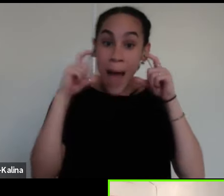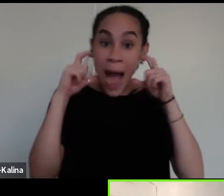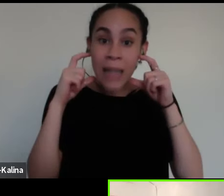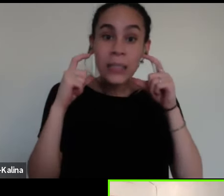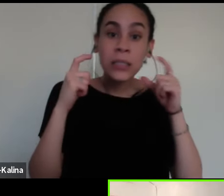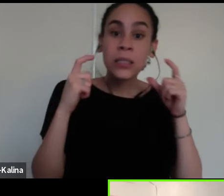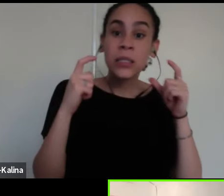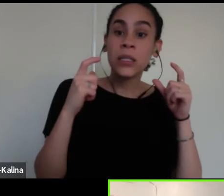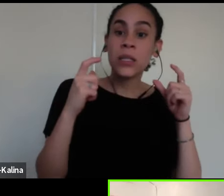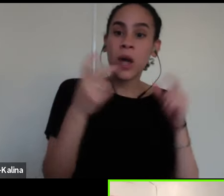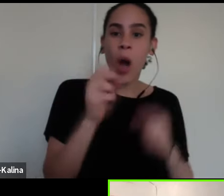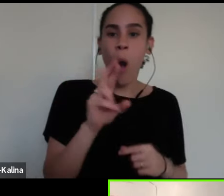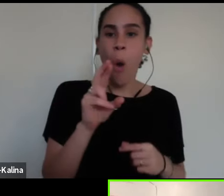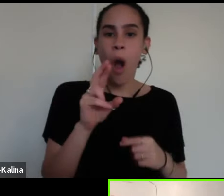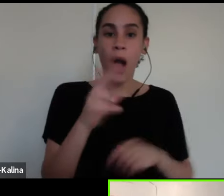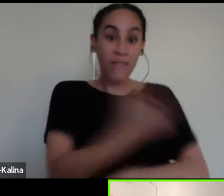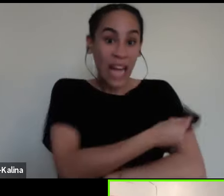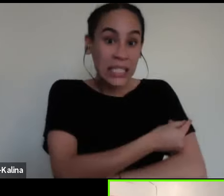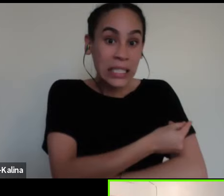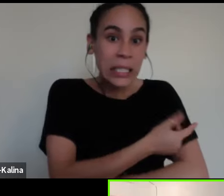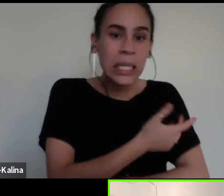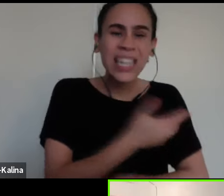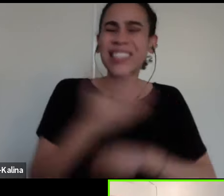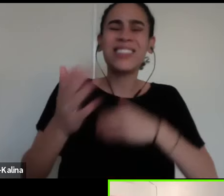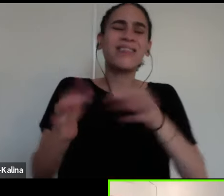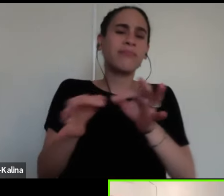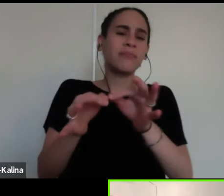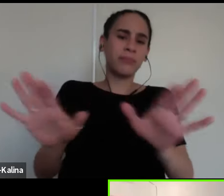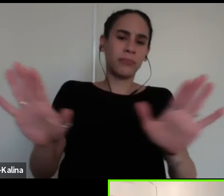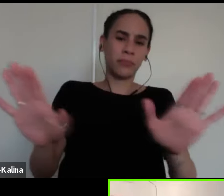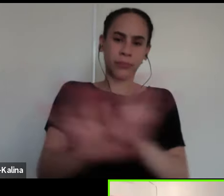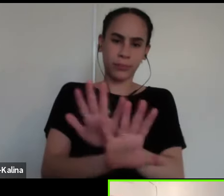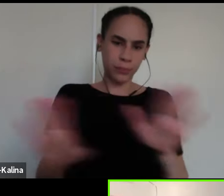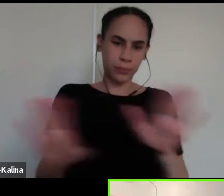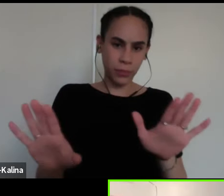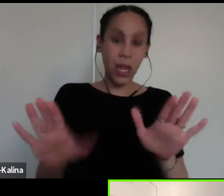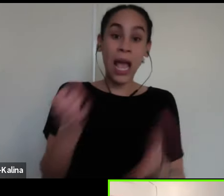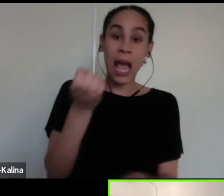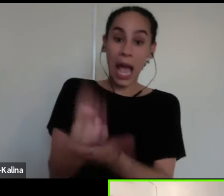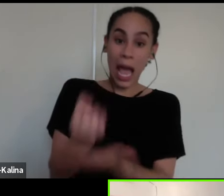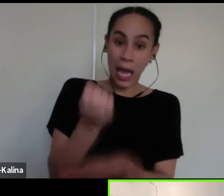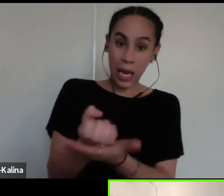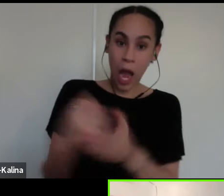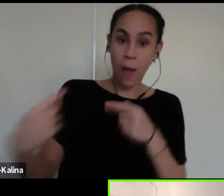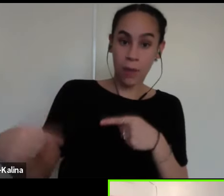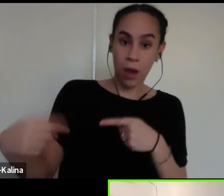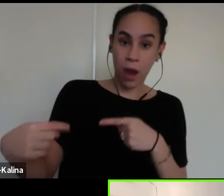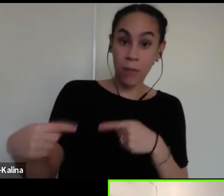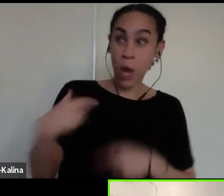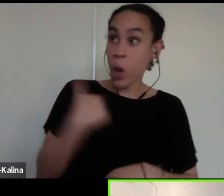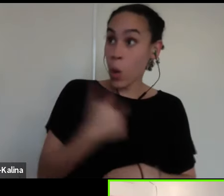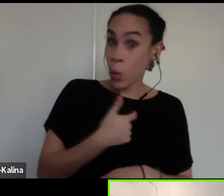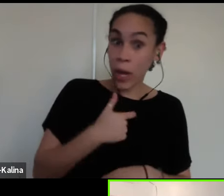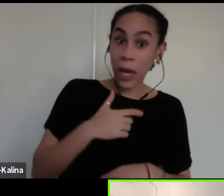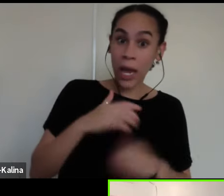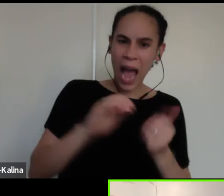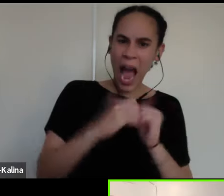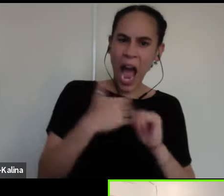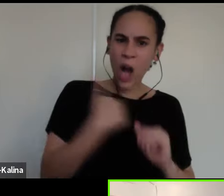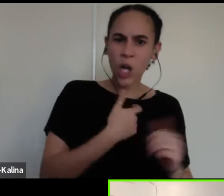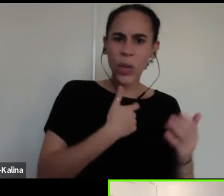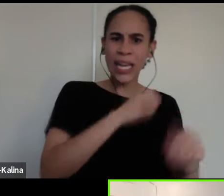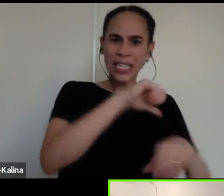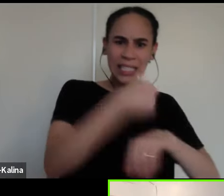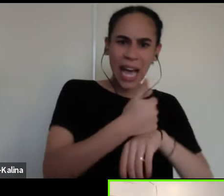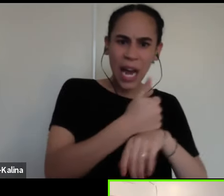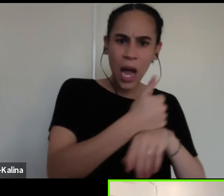a impending vaccine, or it doesn't matter, an economic argument. What are we setting ourselves up for if we can't take care of each other in